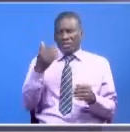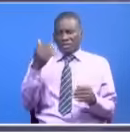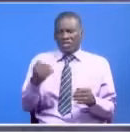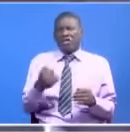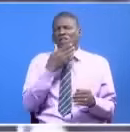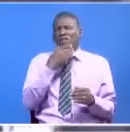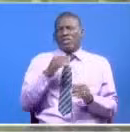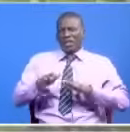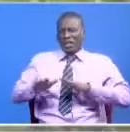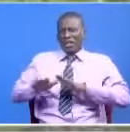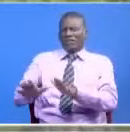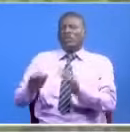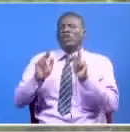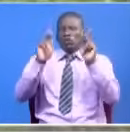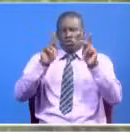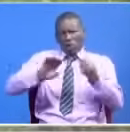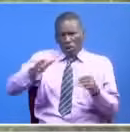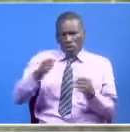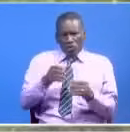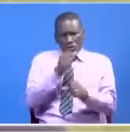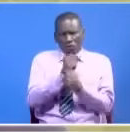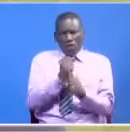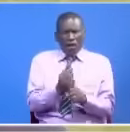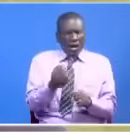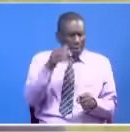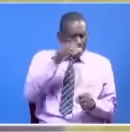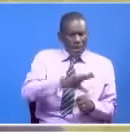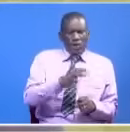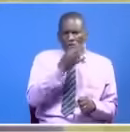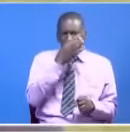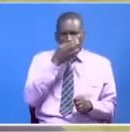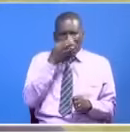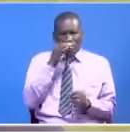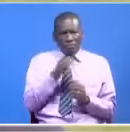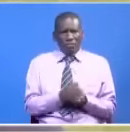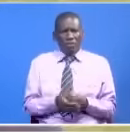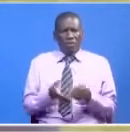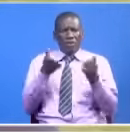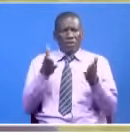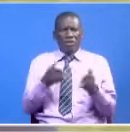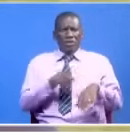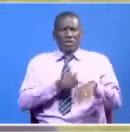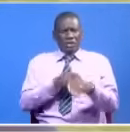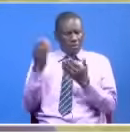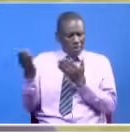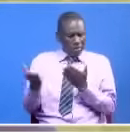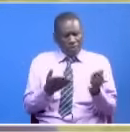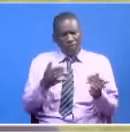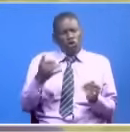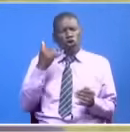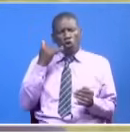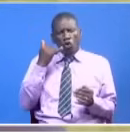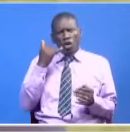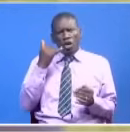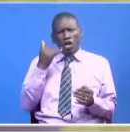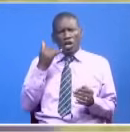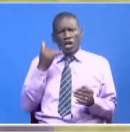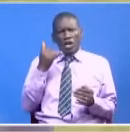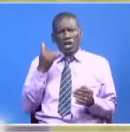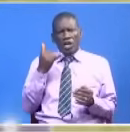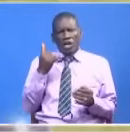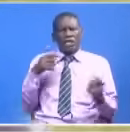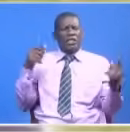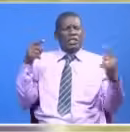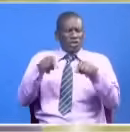activities in Kisumu County and returned to Nyeri. Na wakati nilipokea hiyo simu, up to